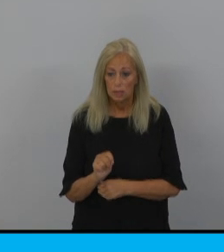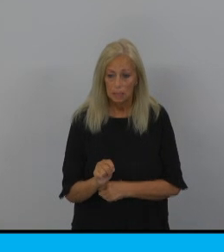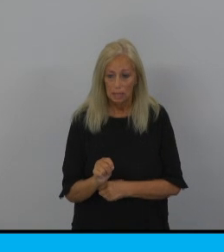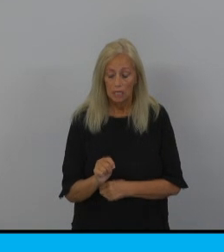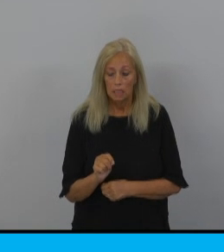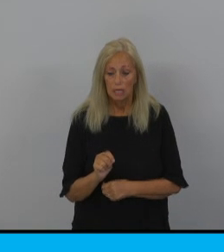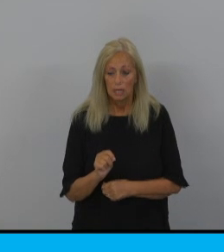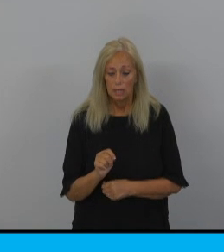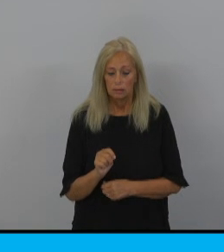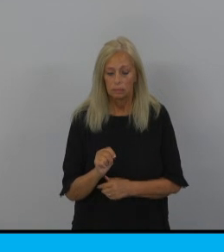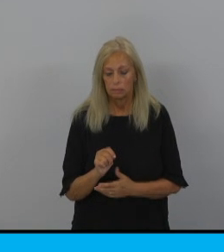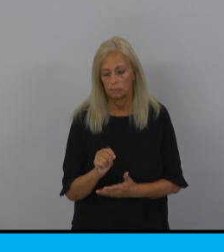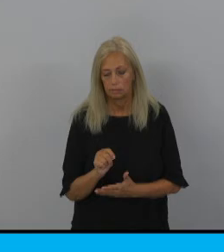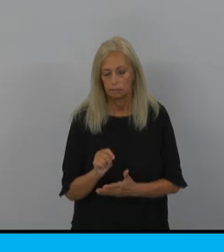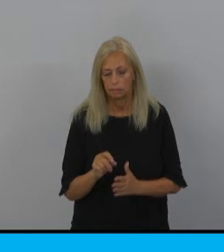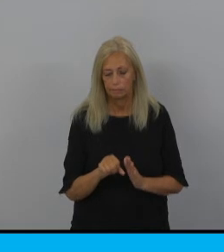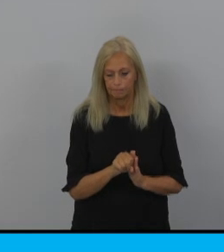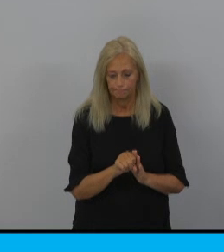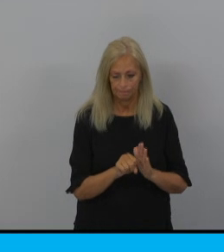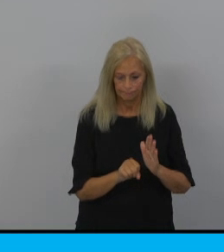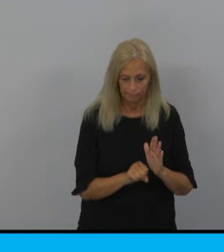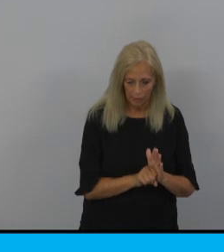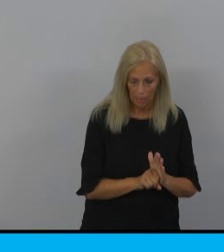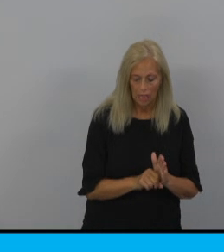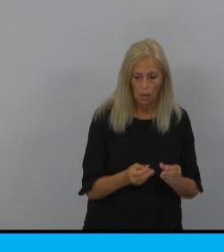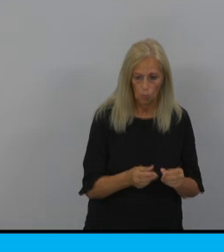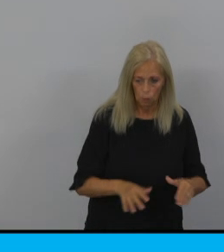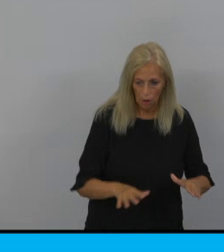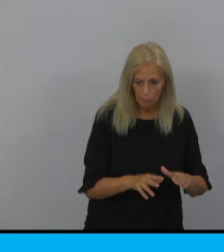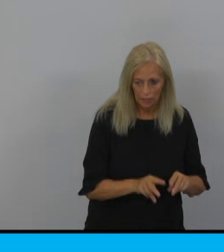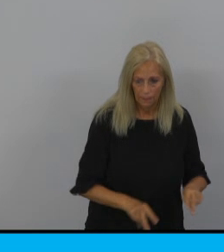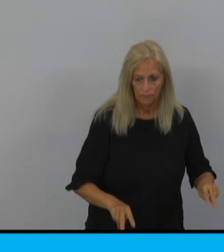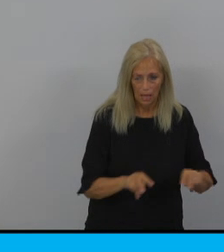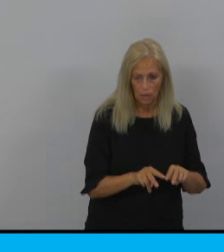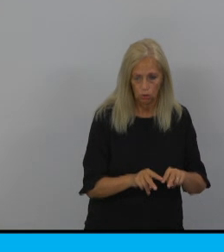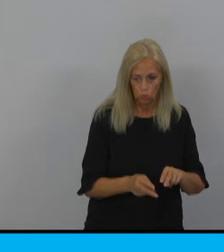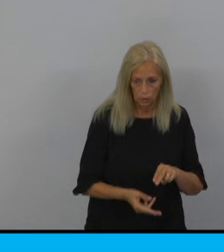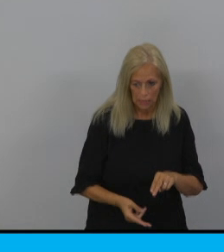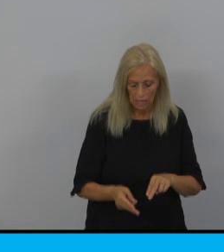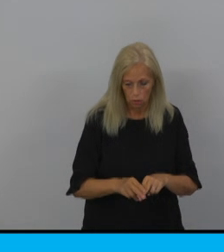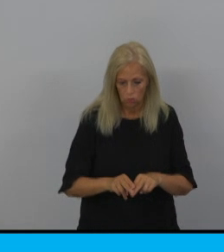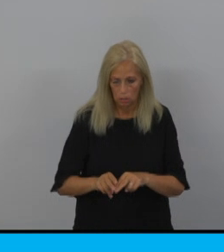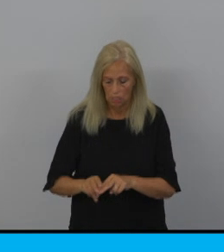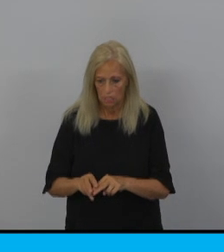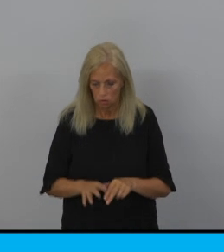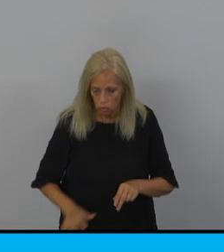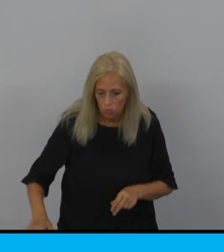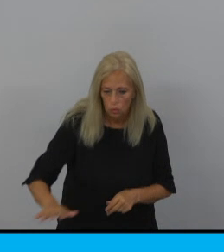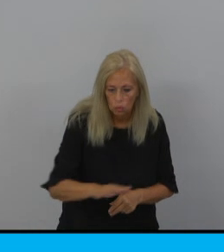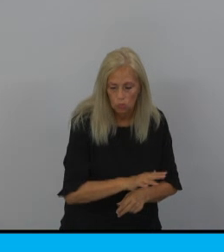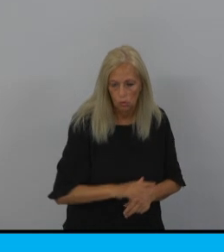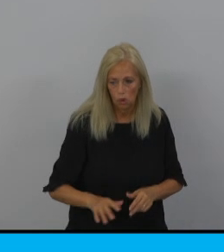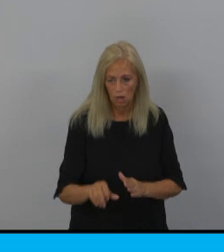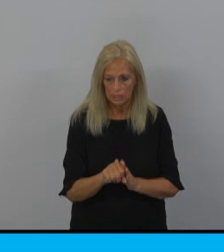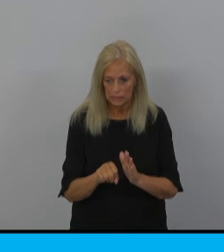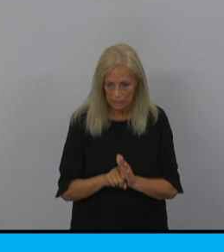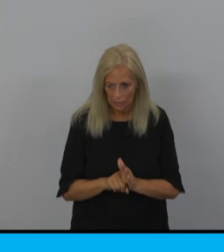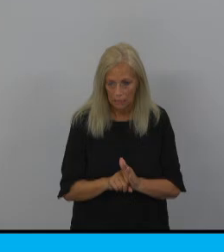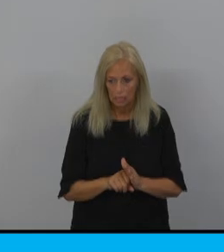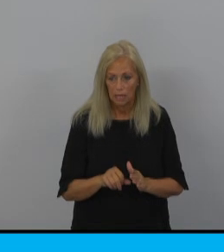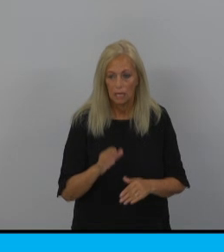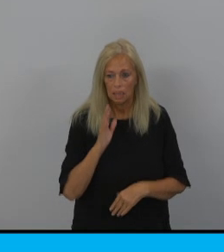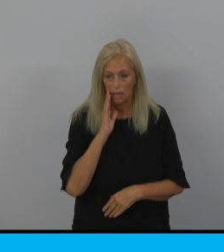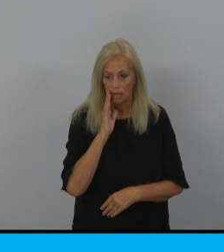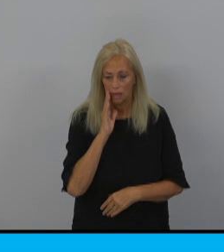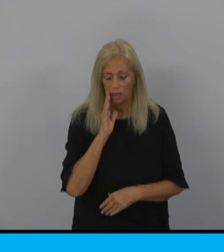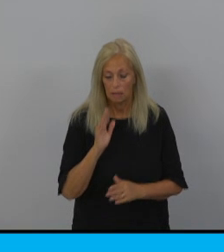using the state property value increases across the whole state, and the average increases, then the